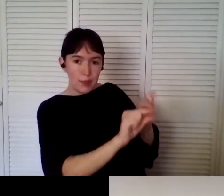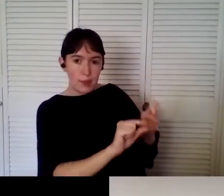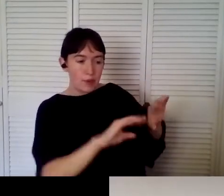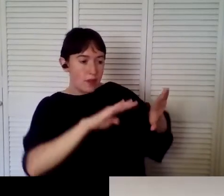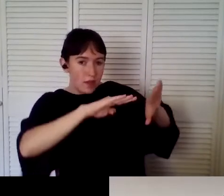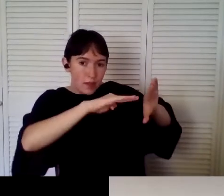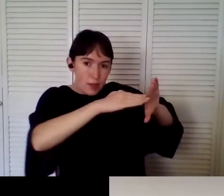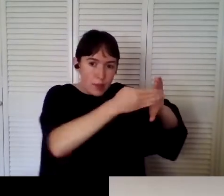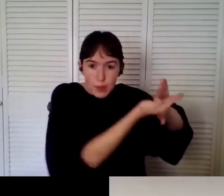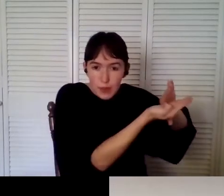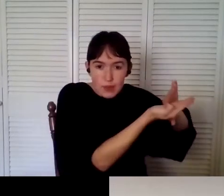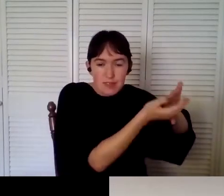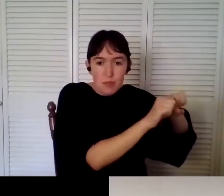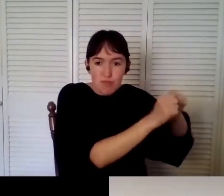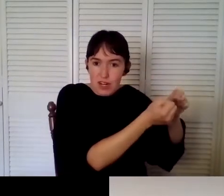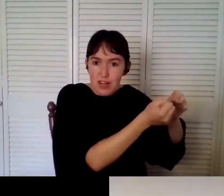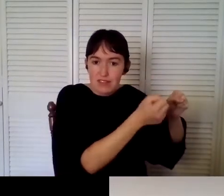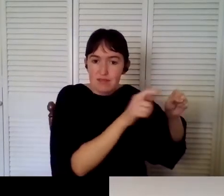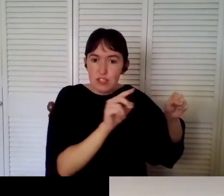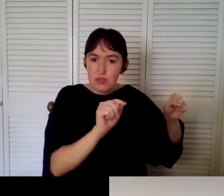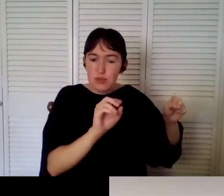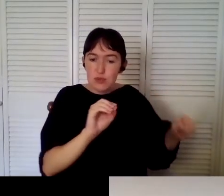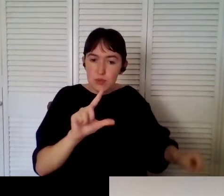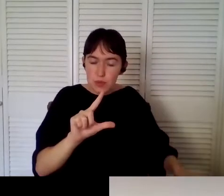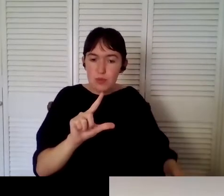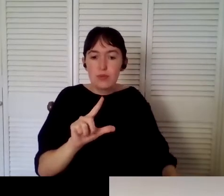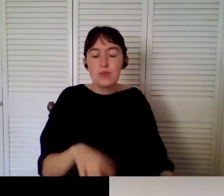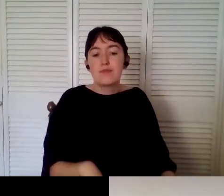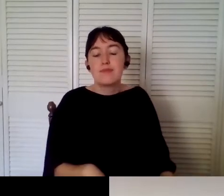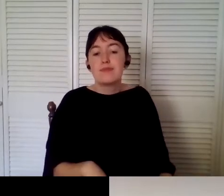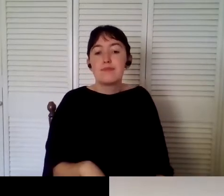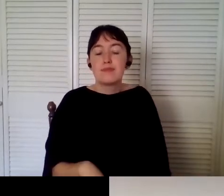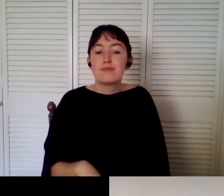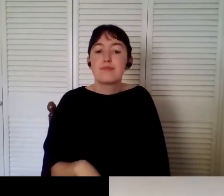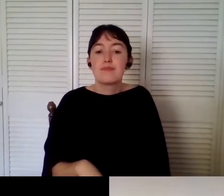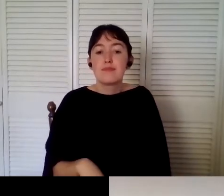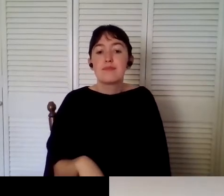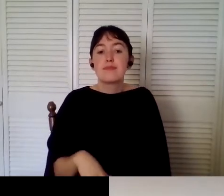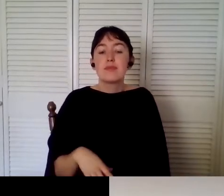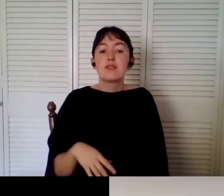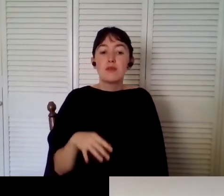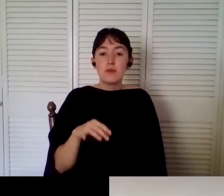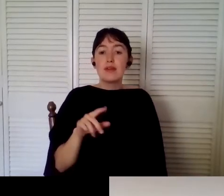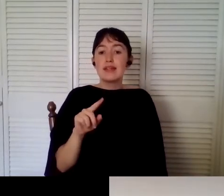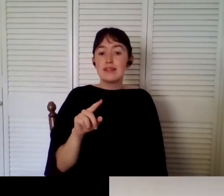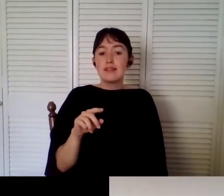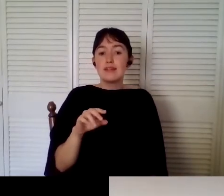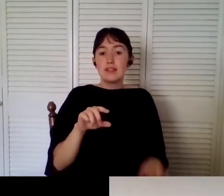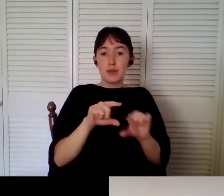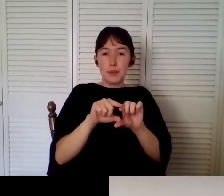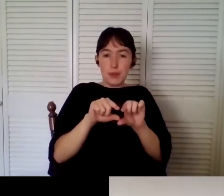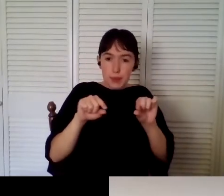Yeah. So in our experimental model, the atlatl, the tips broken from the